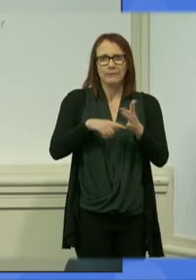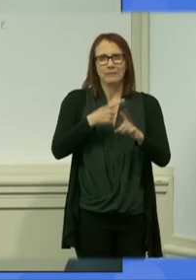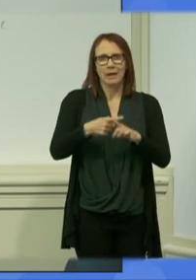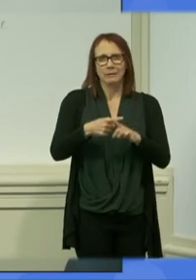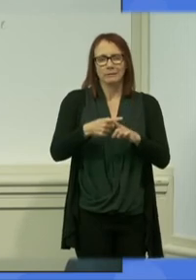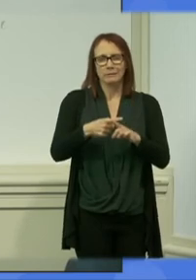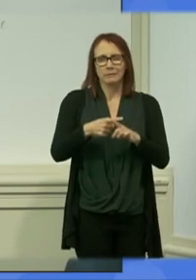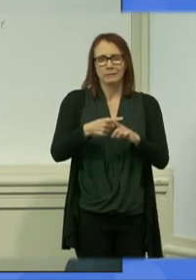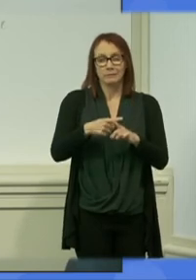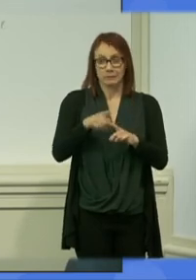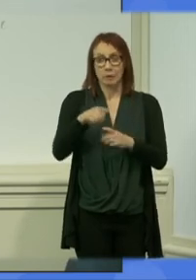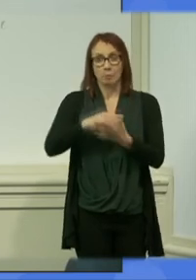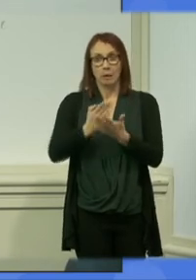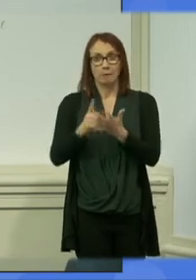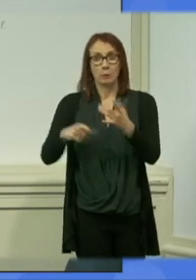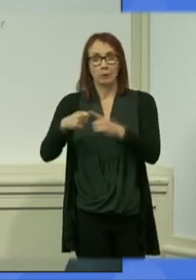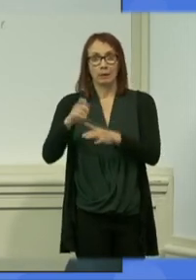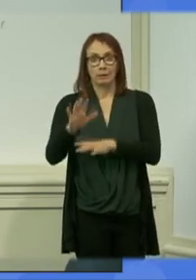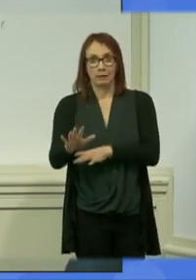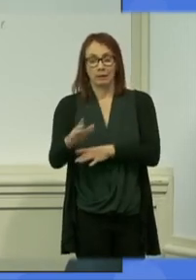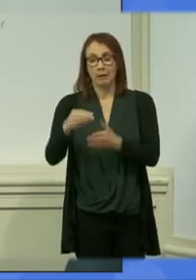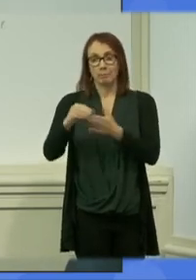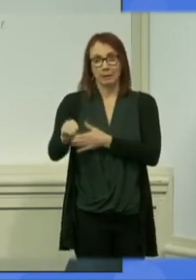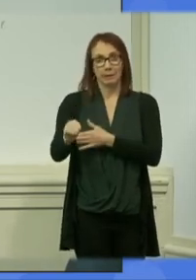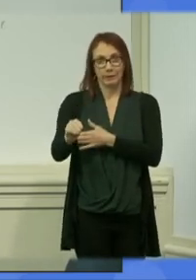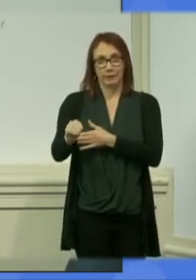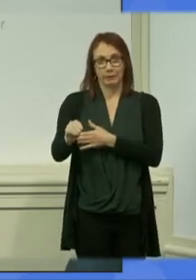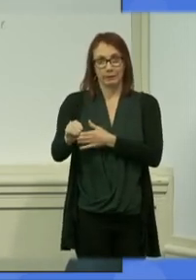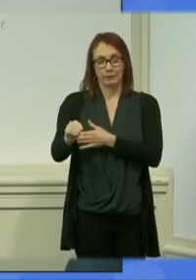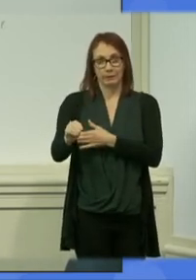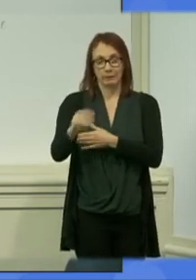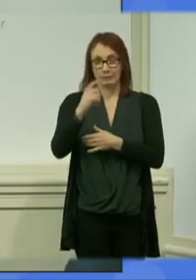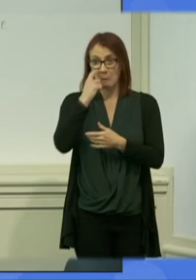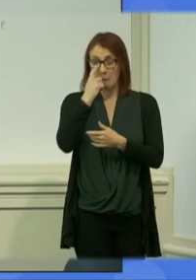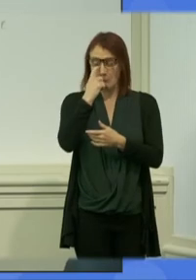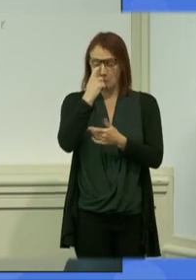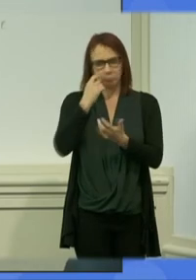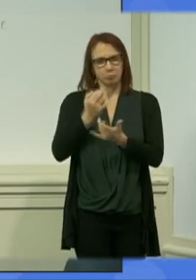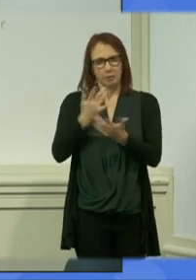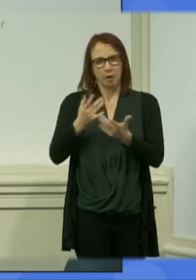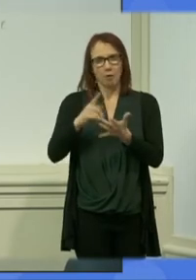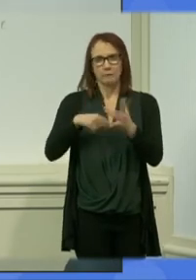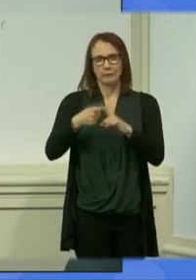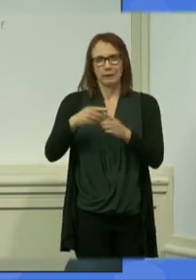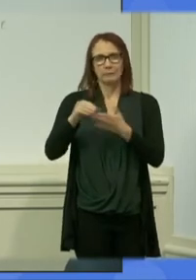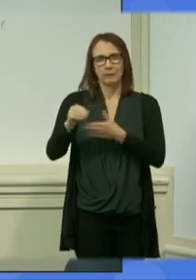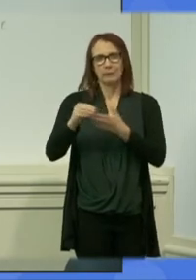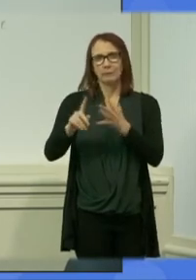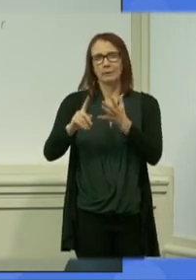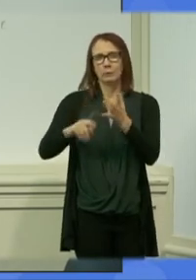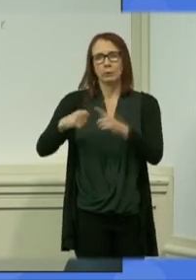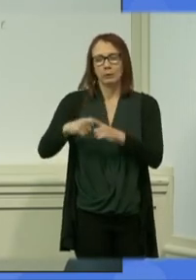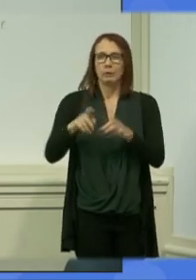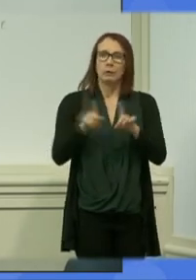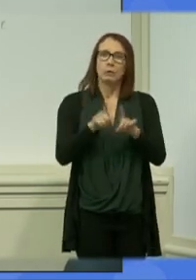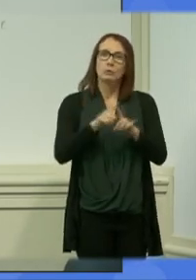because we are a part of the UK, we pay UK taxes on quite a lot of fronts, and we also have